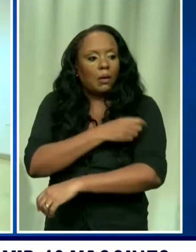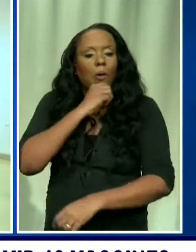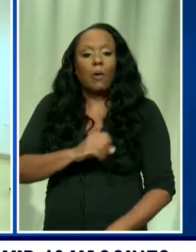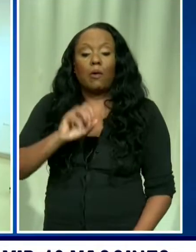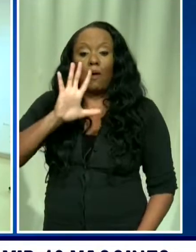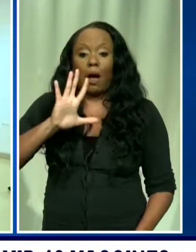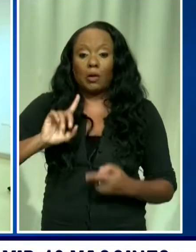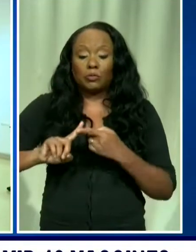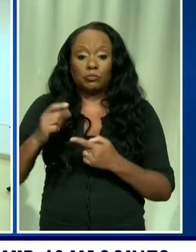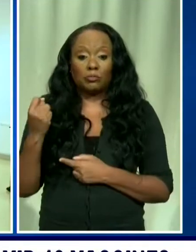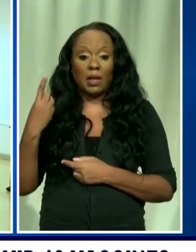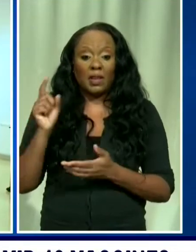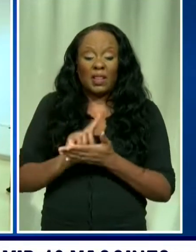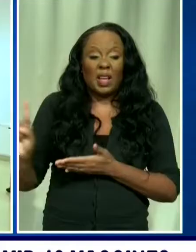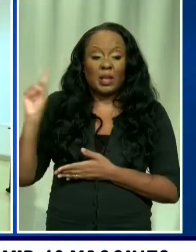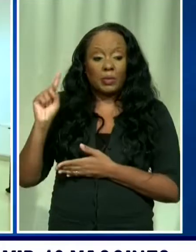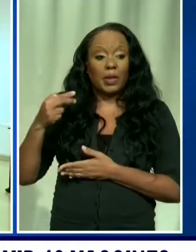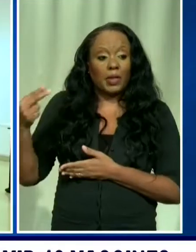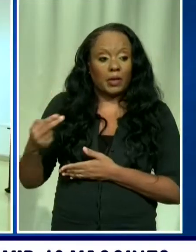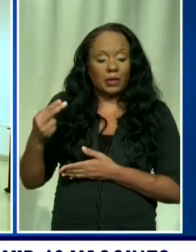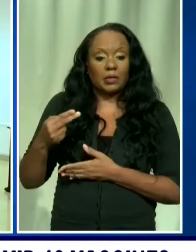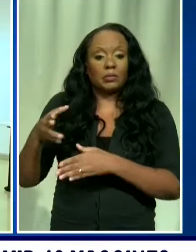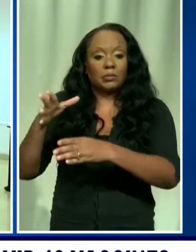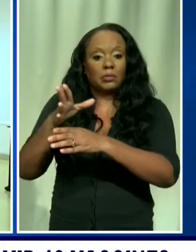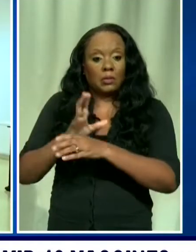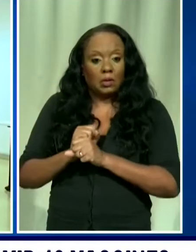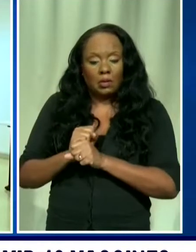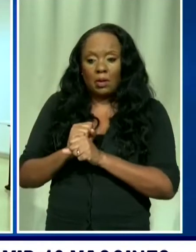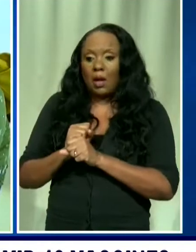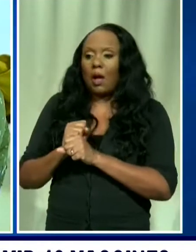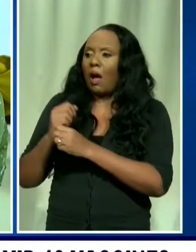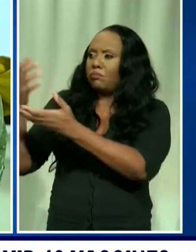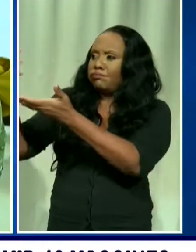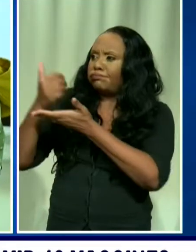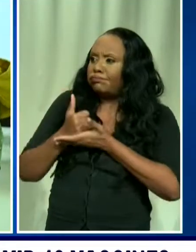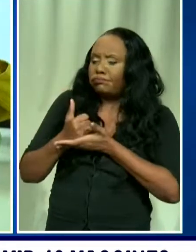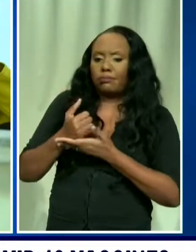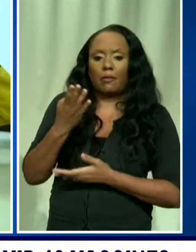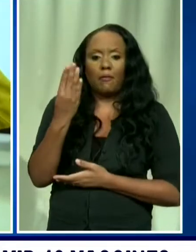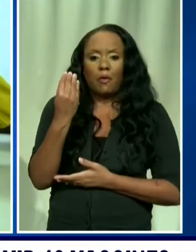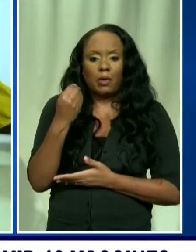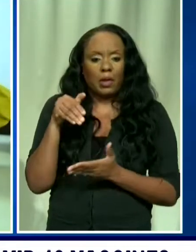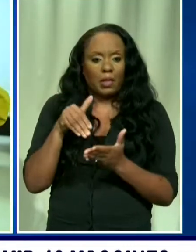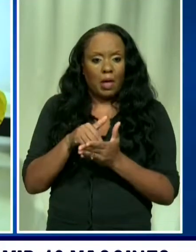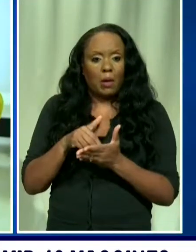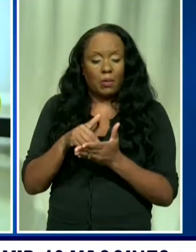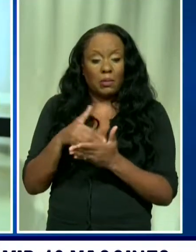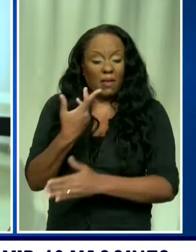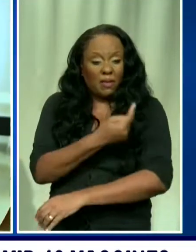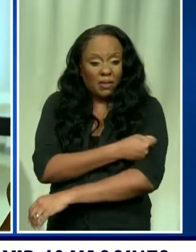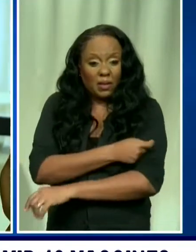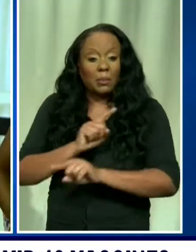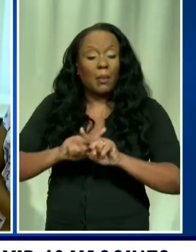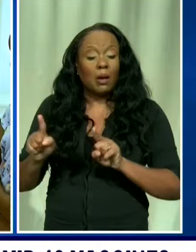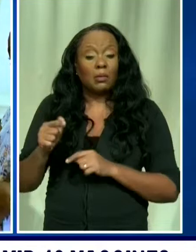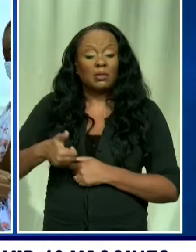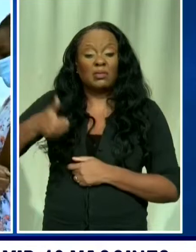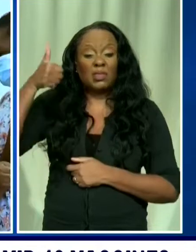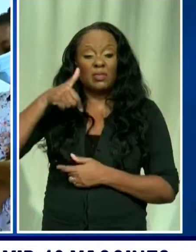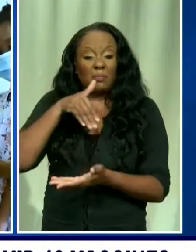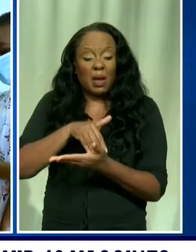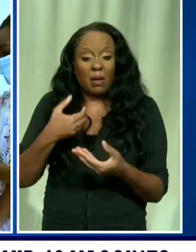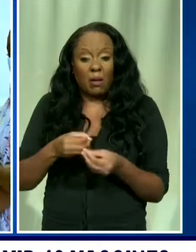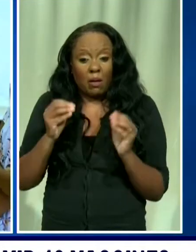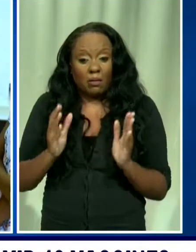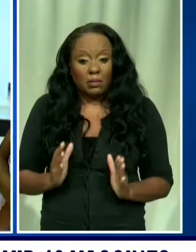last Thursday after receiving a donation of over 14,000 doses. However, Chief Medical Officer Dr. the Most